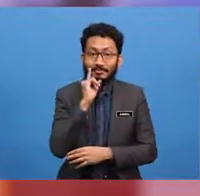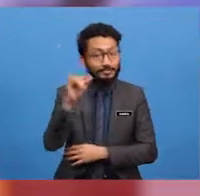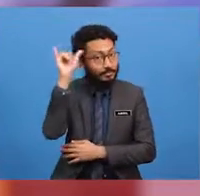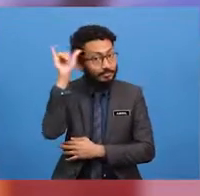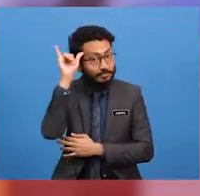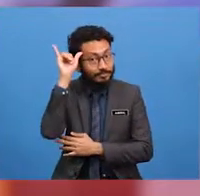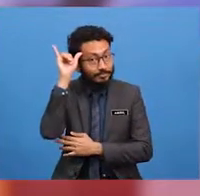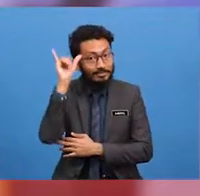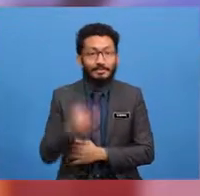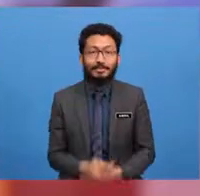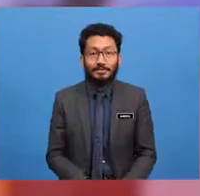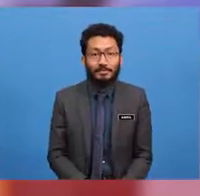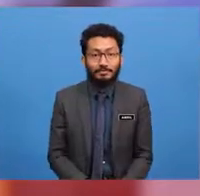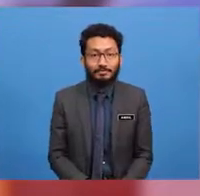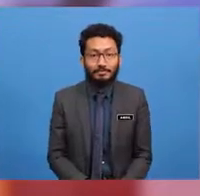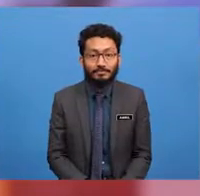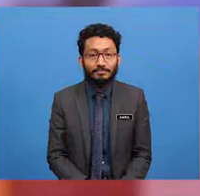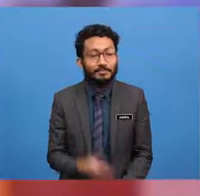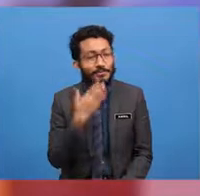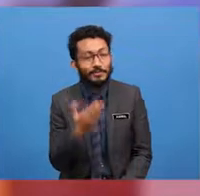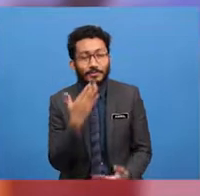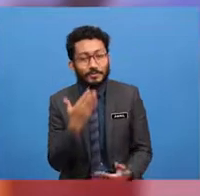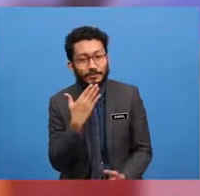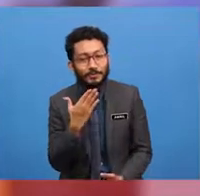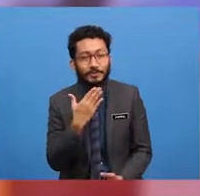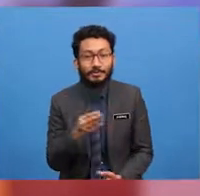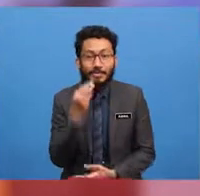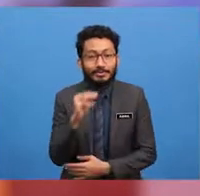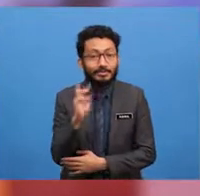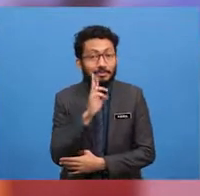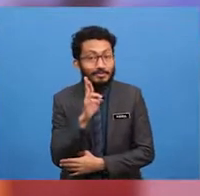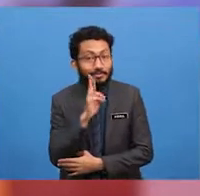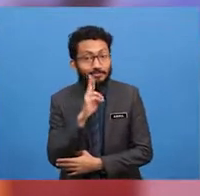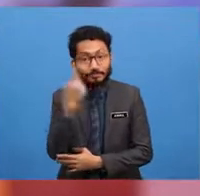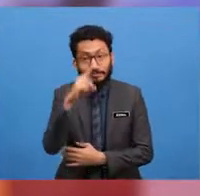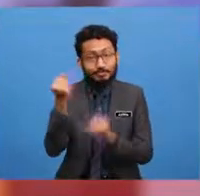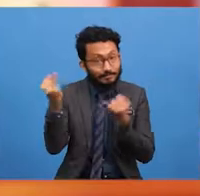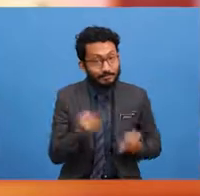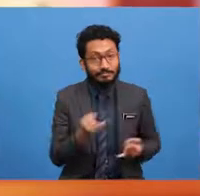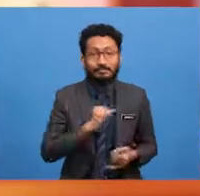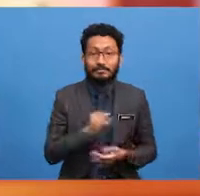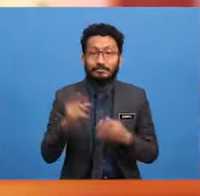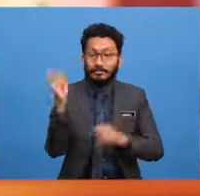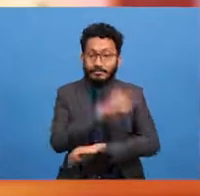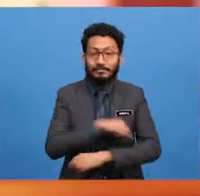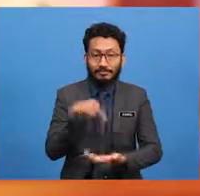Yolo. Thank you very much, Miss Rita, for inviting me today.